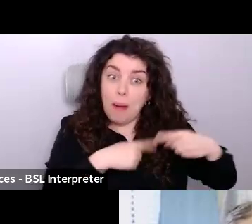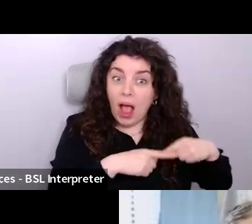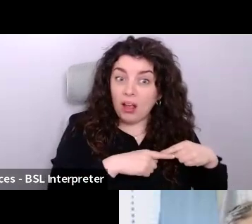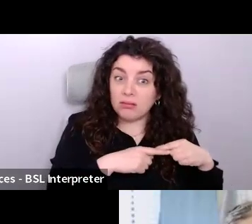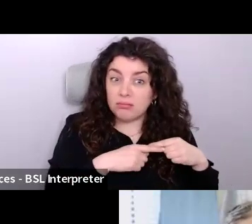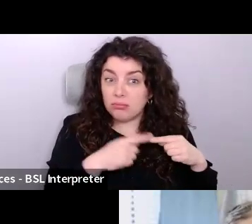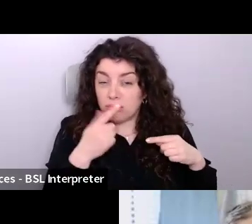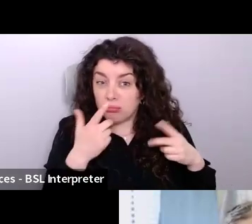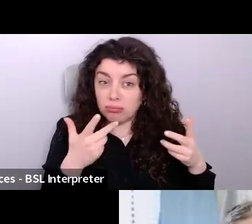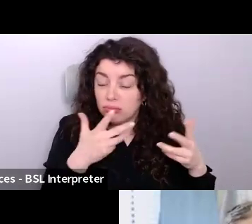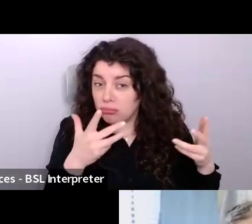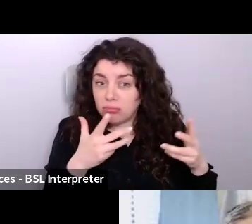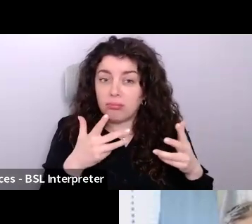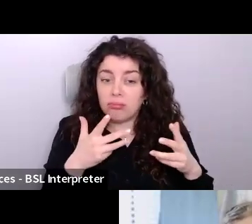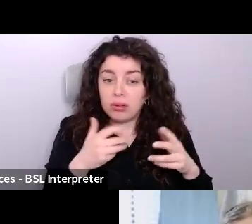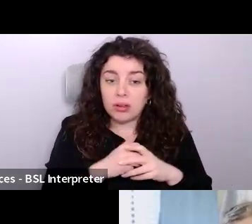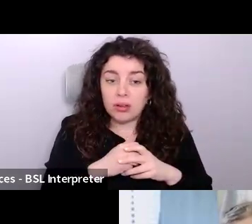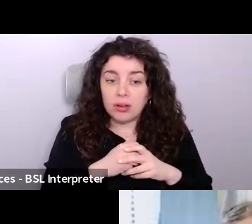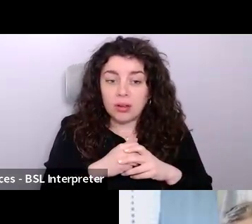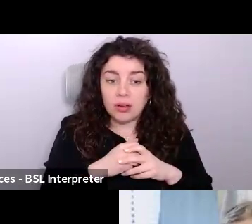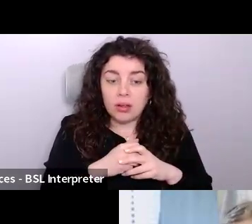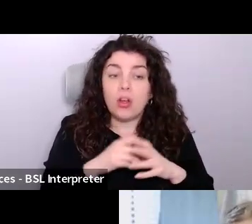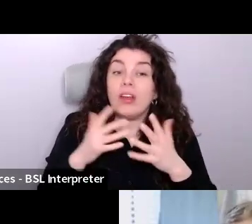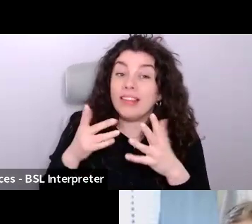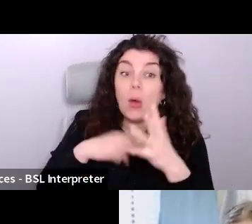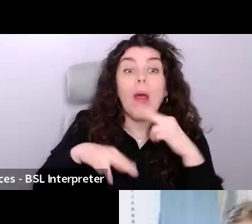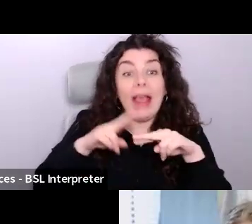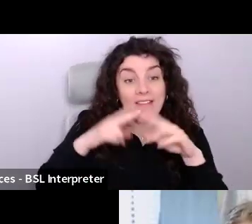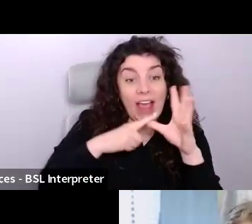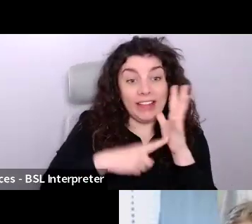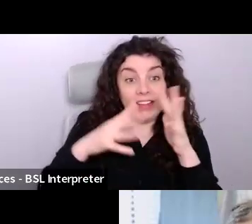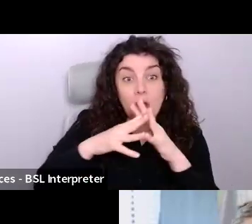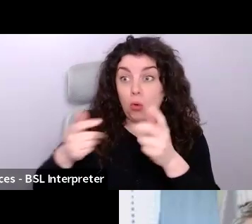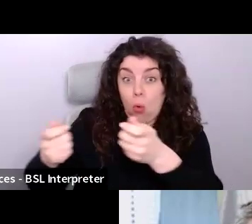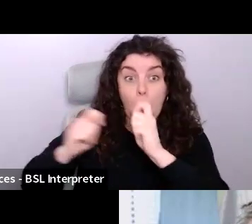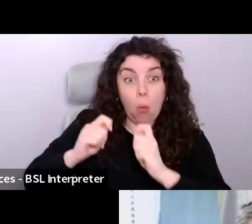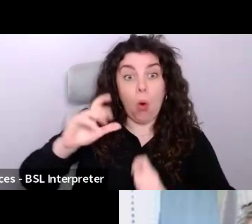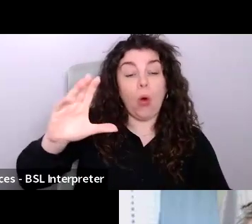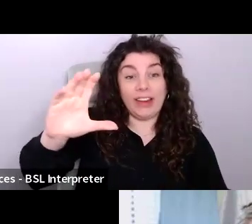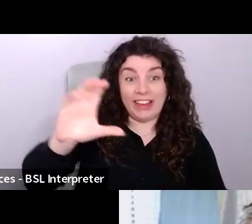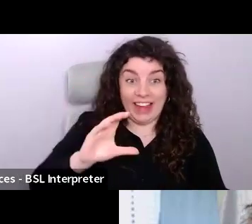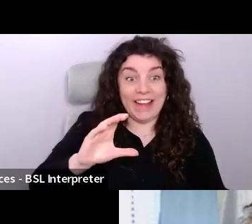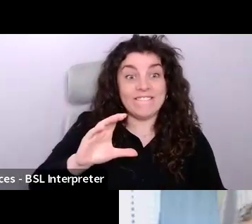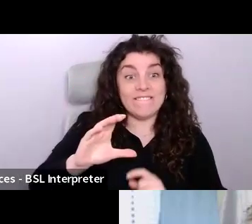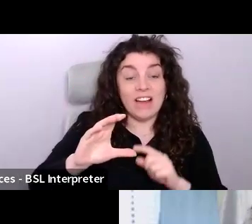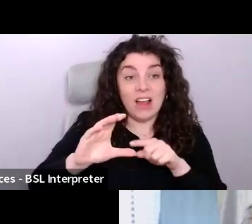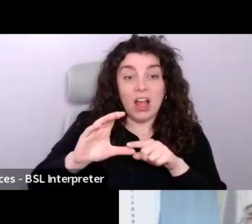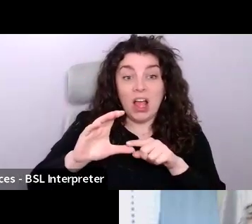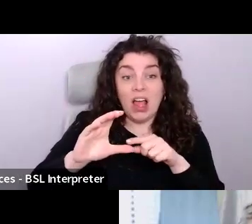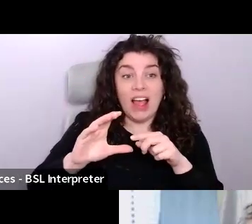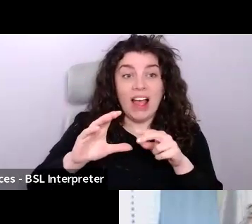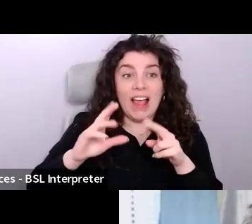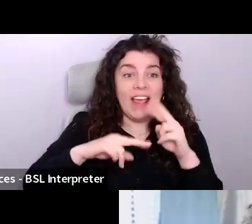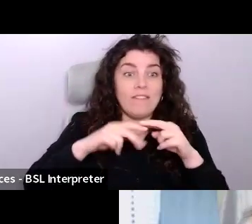Yes, definitely. I mean, once you get something awarded from Access to Work, if it's recurring support, like if you buy